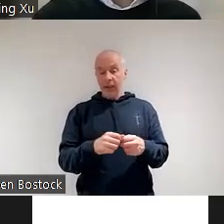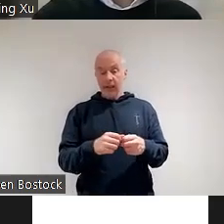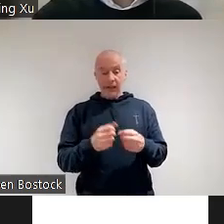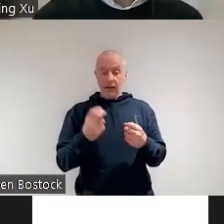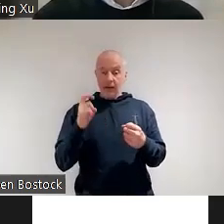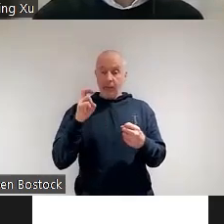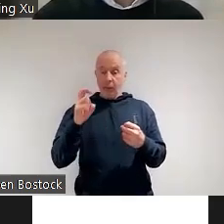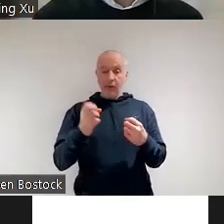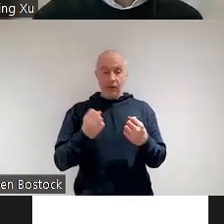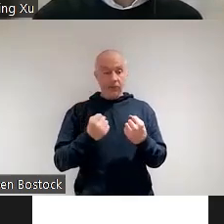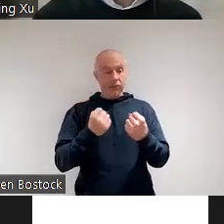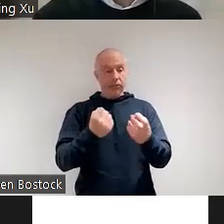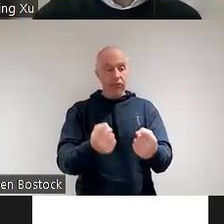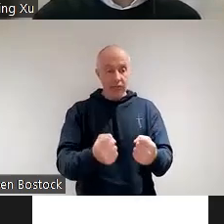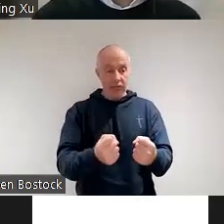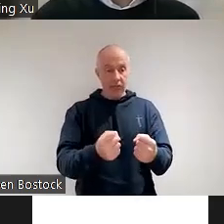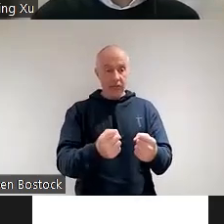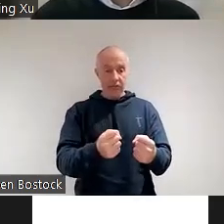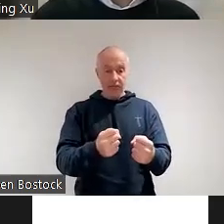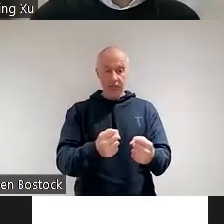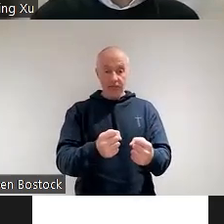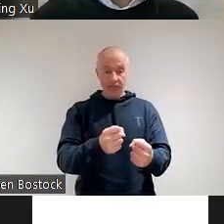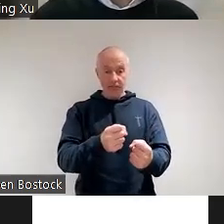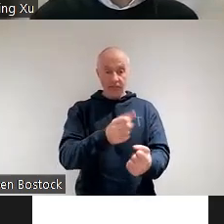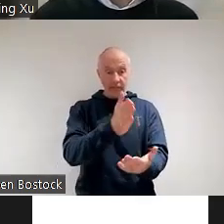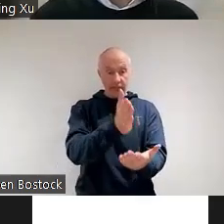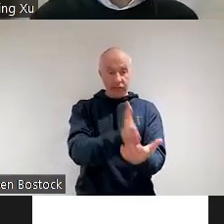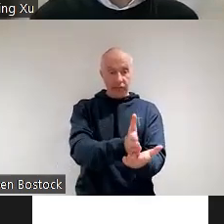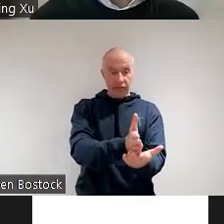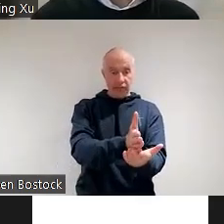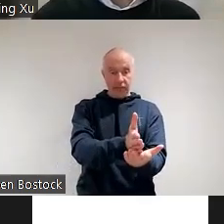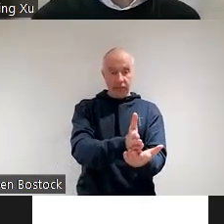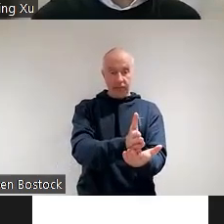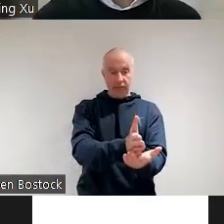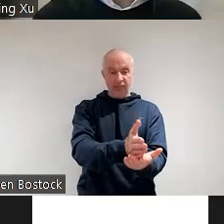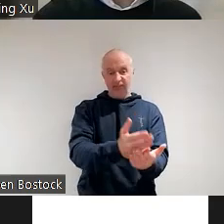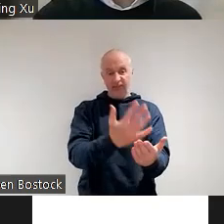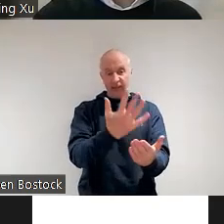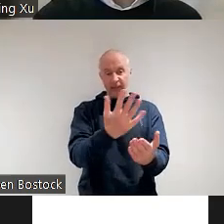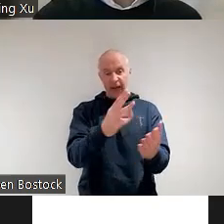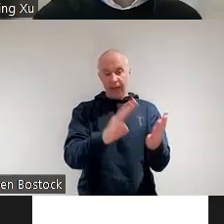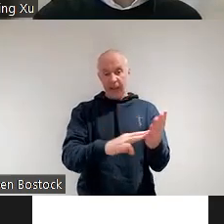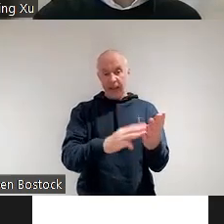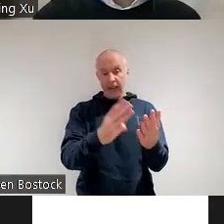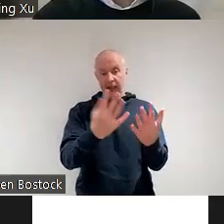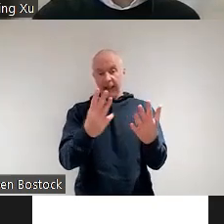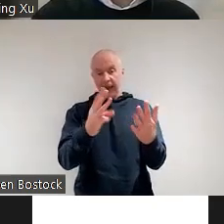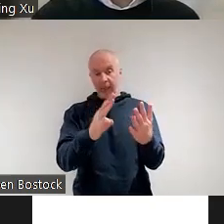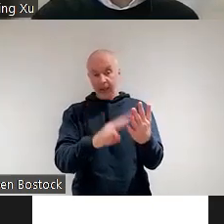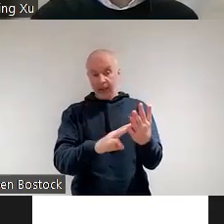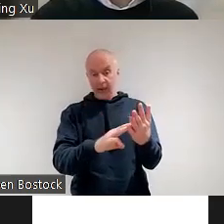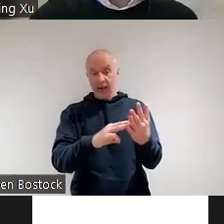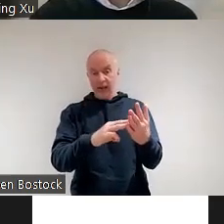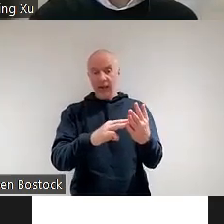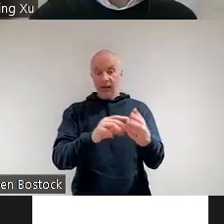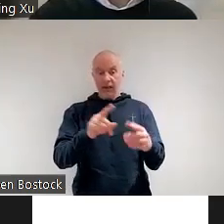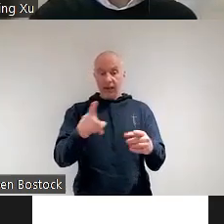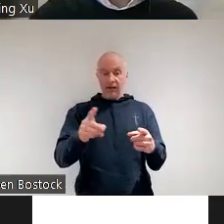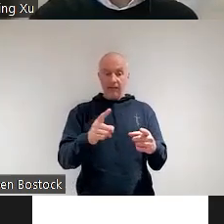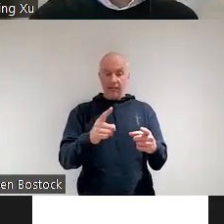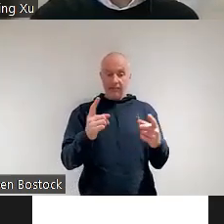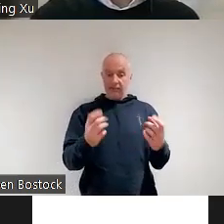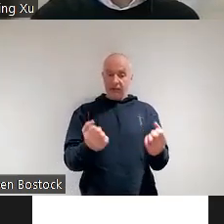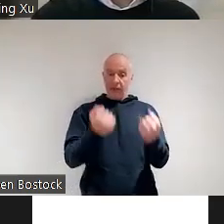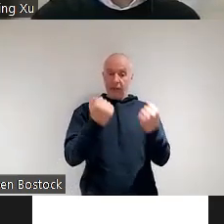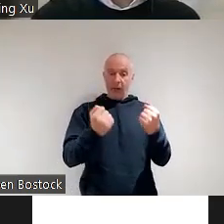5 minutes. That is where they get top up really quickly through this pantograph system. Basically, the power is in a